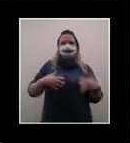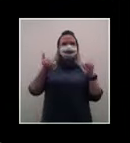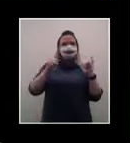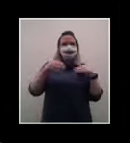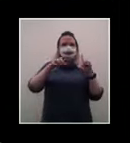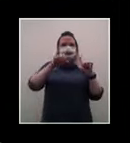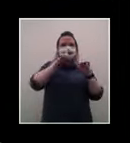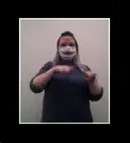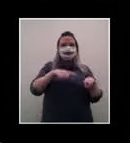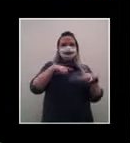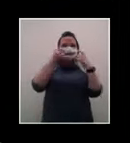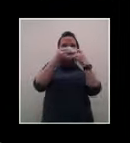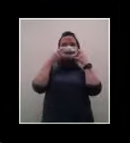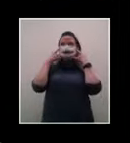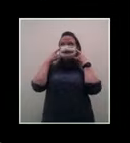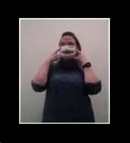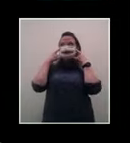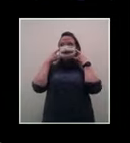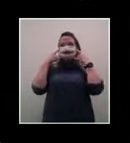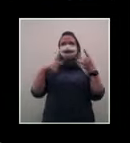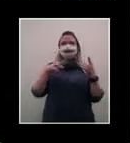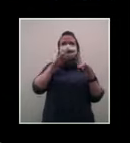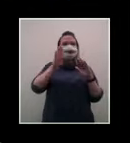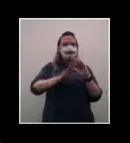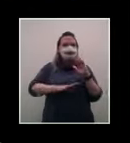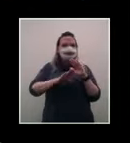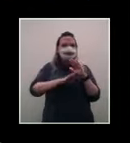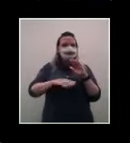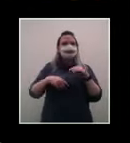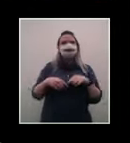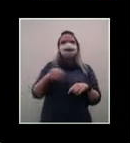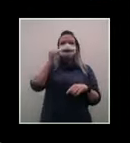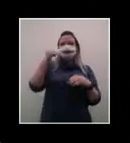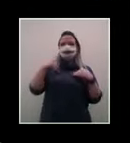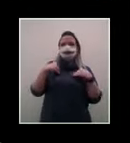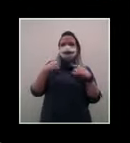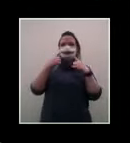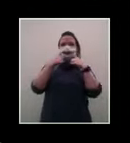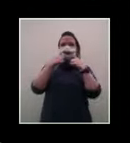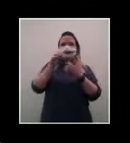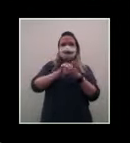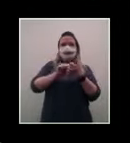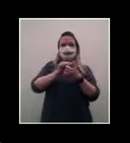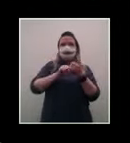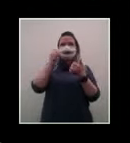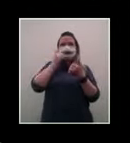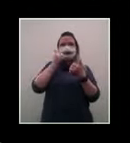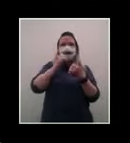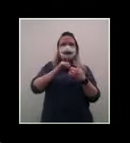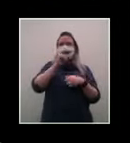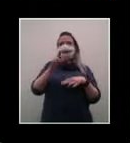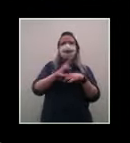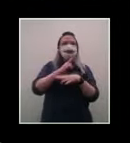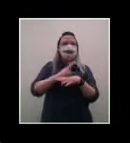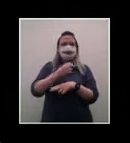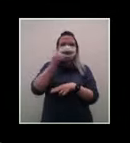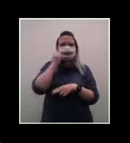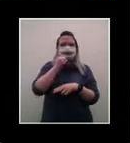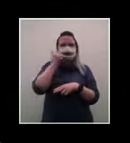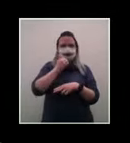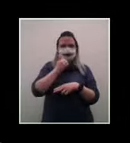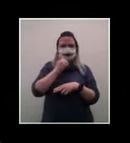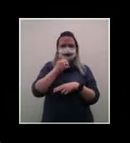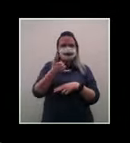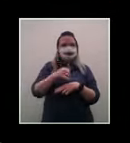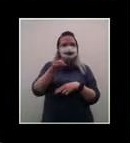procedural masks. Basically, if I got a cloth mask, I wash this every day. I don't use it day in and day out. We still need to